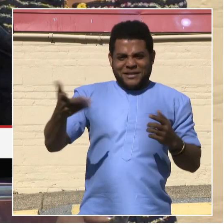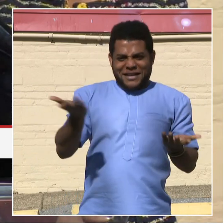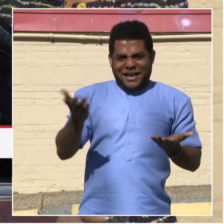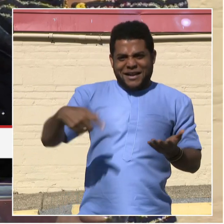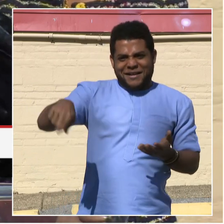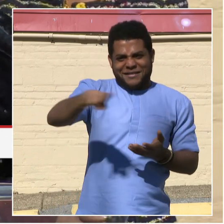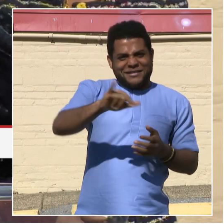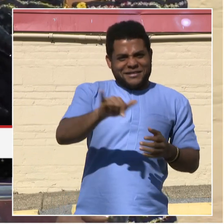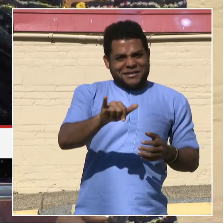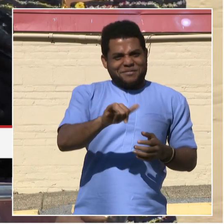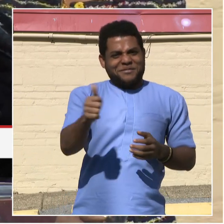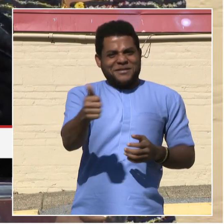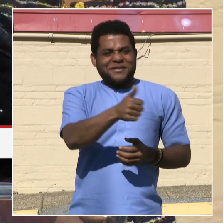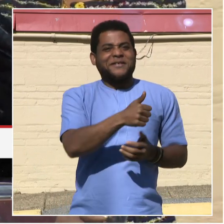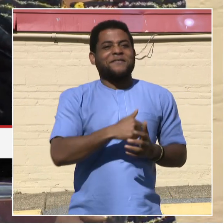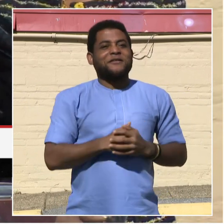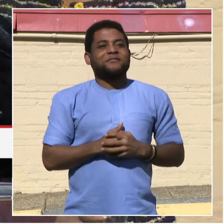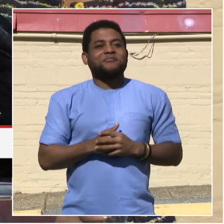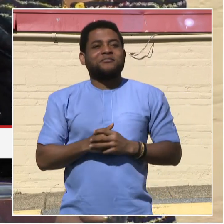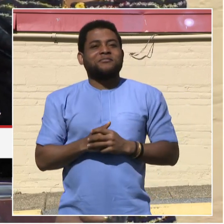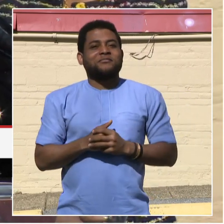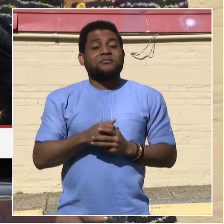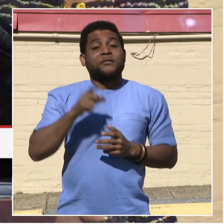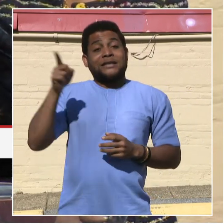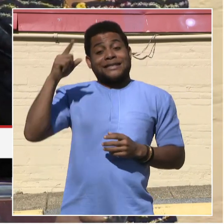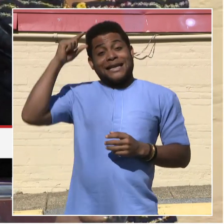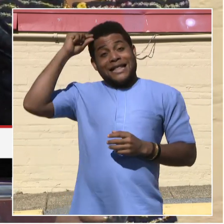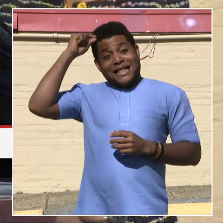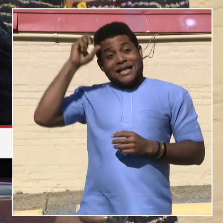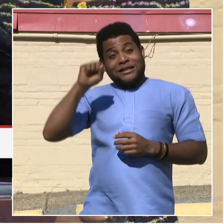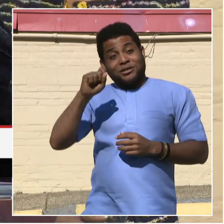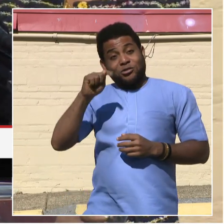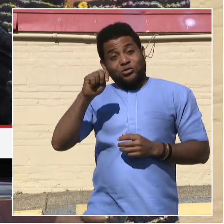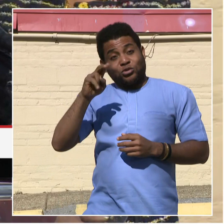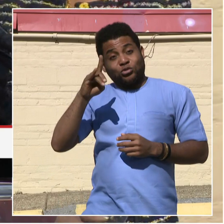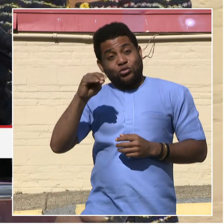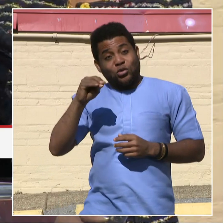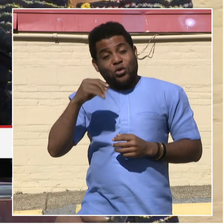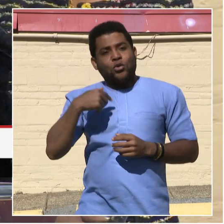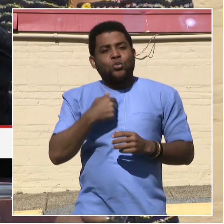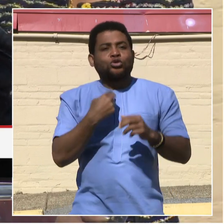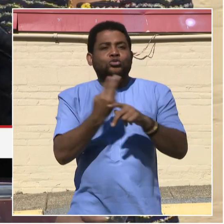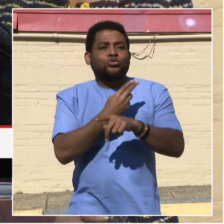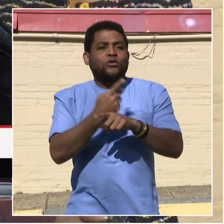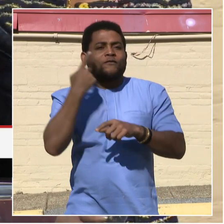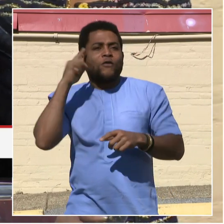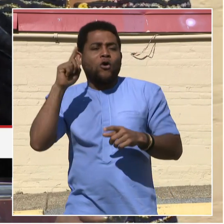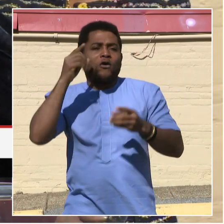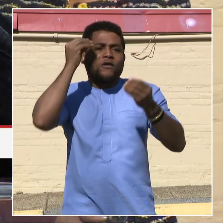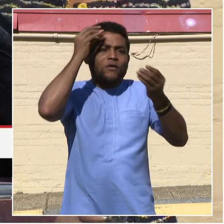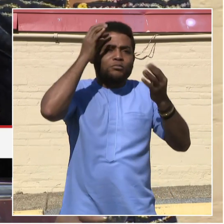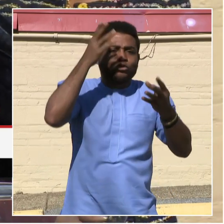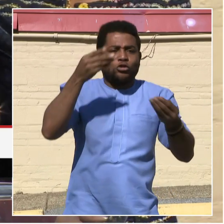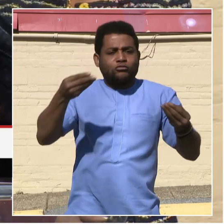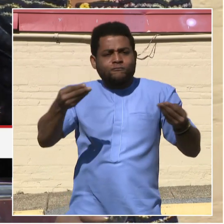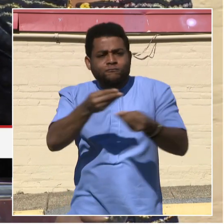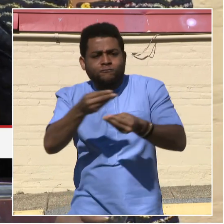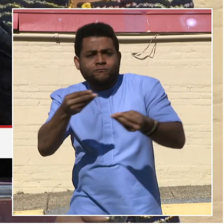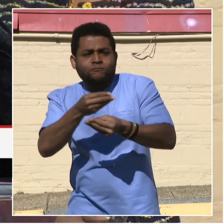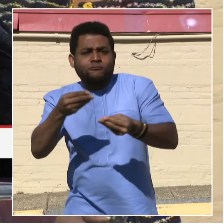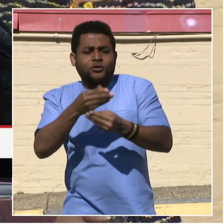Tsunami was birthed to create an environment where information is shared and women are supported,